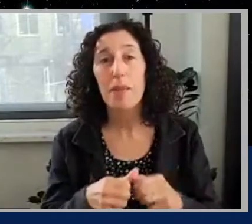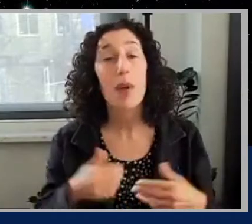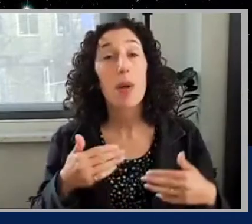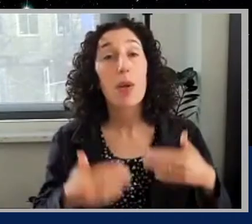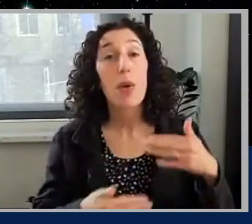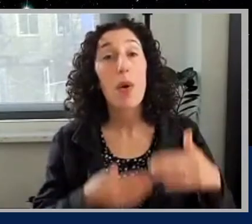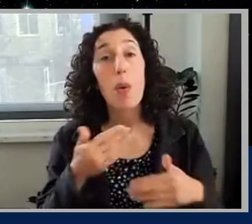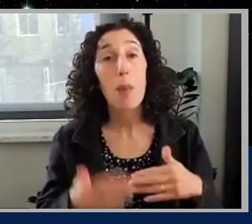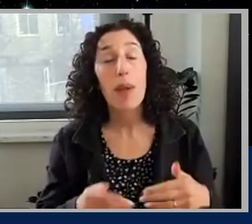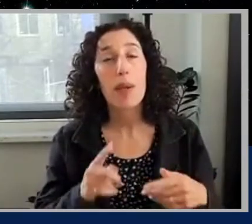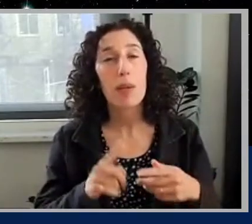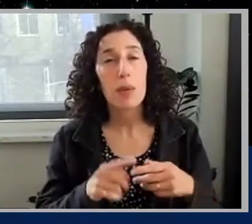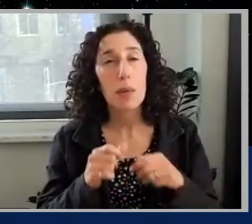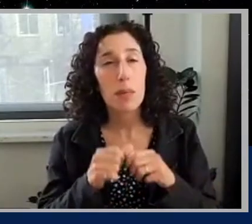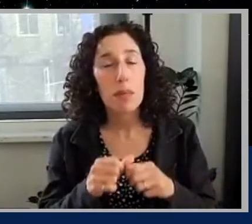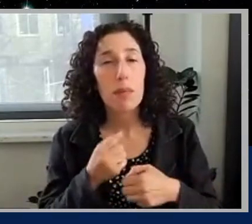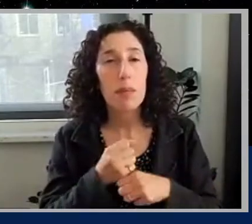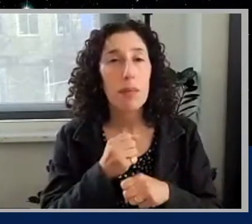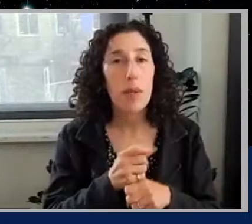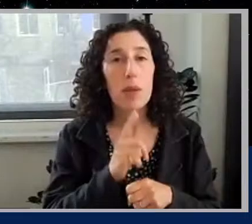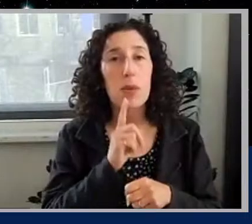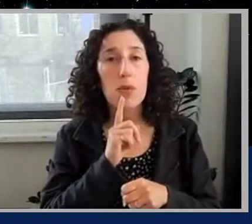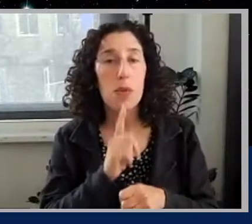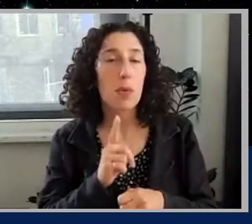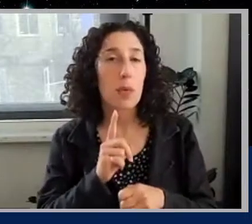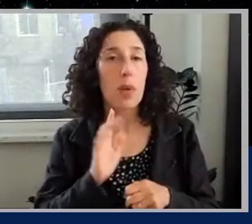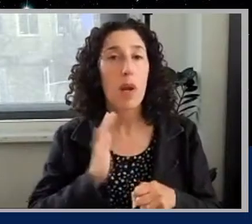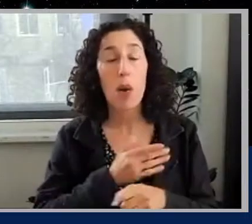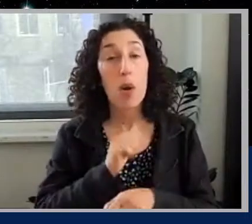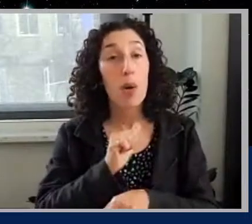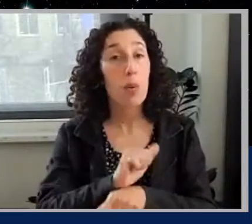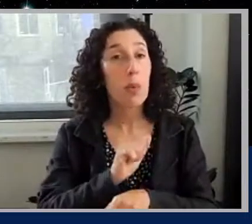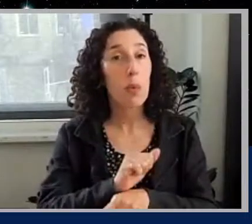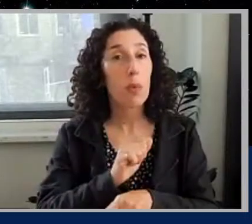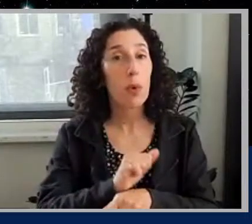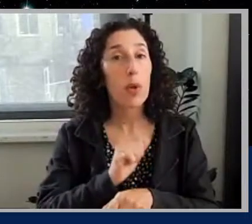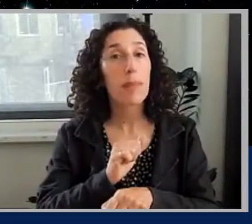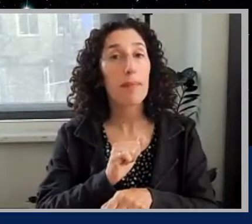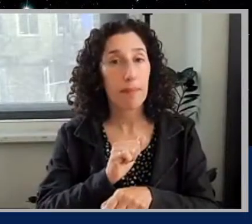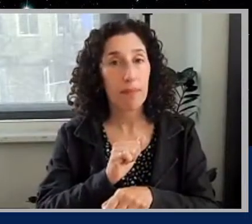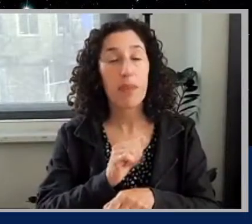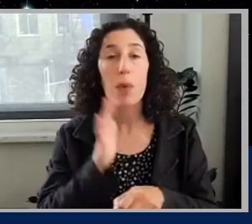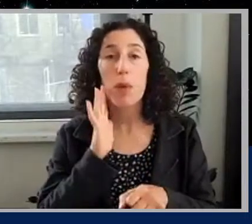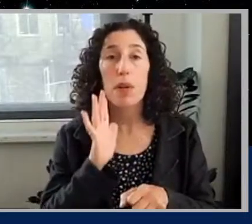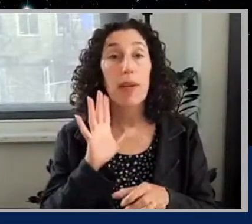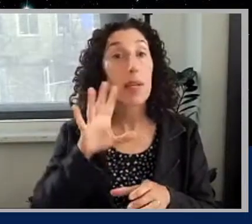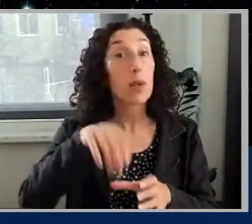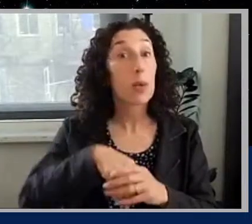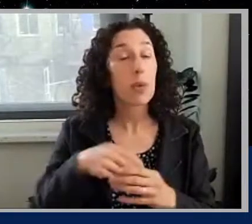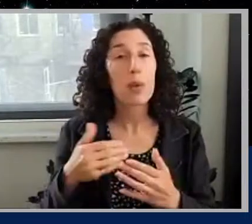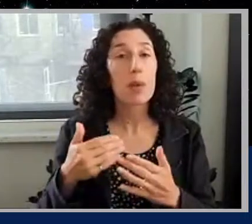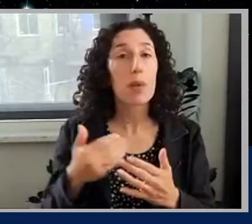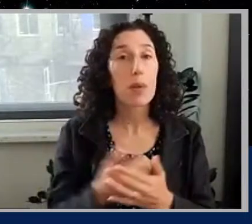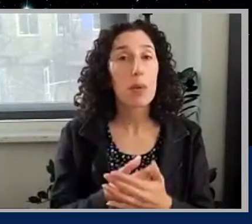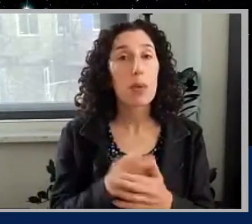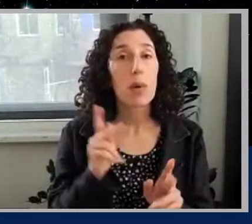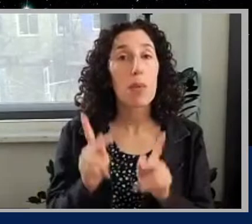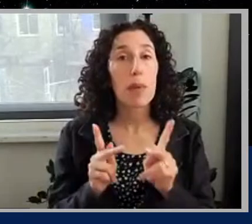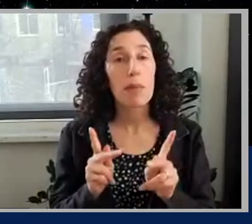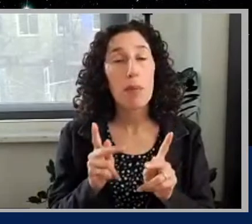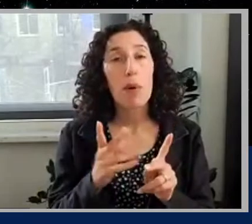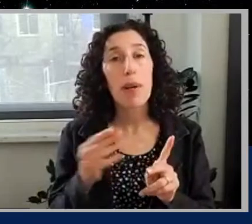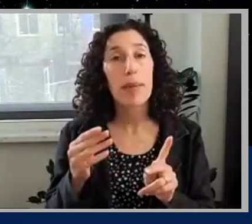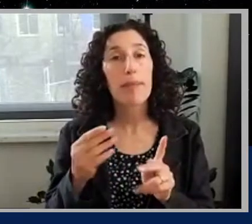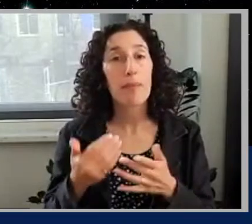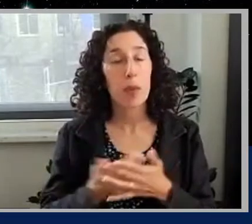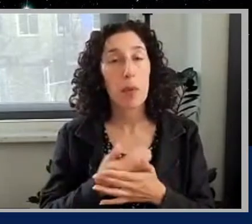all of the new perspectives, all of the new information, all of the, new colleagues that I've been able to